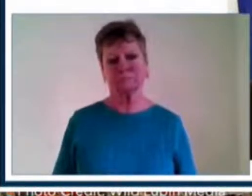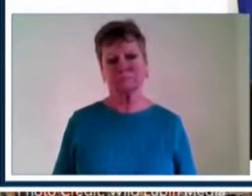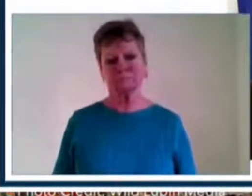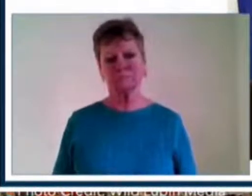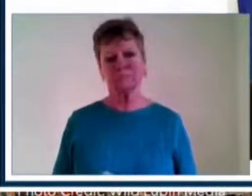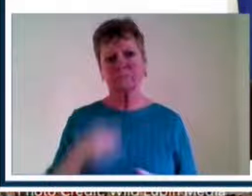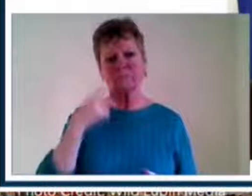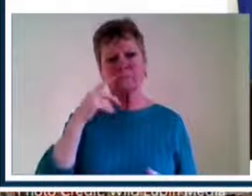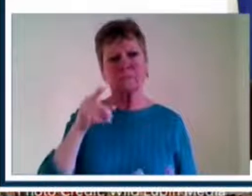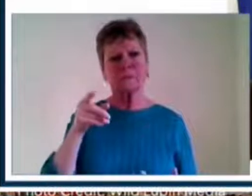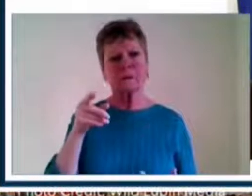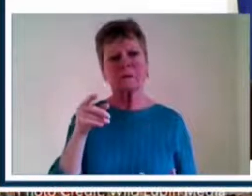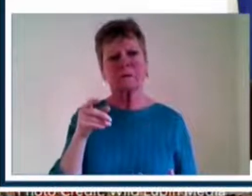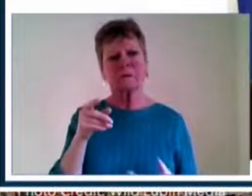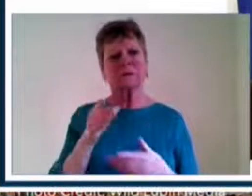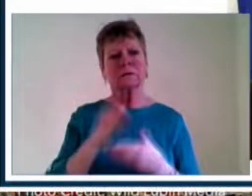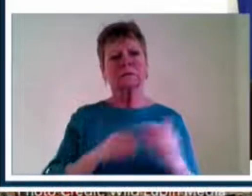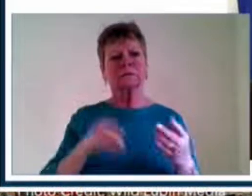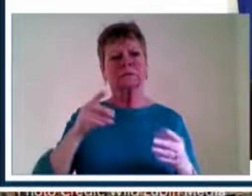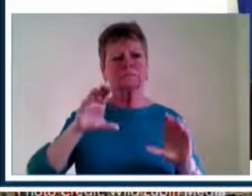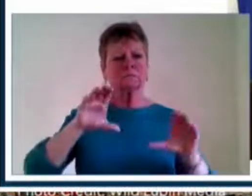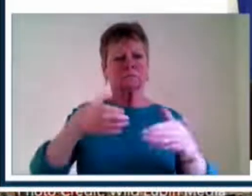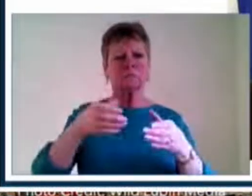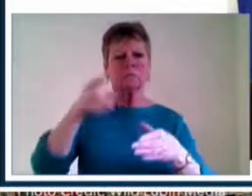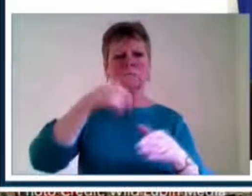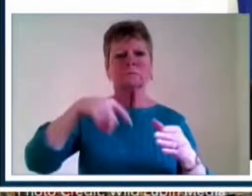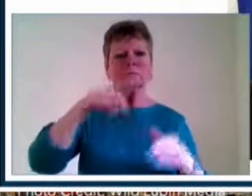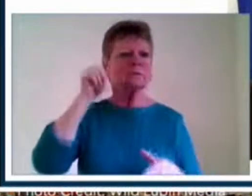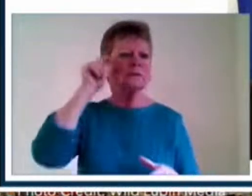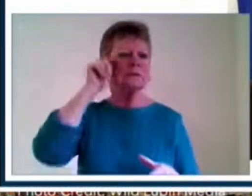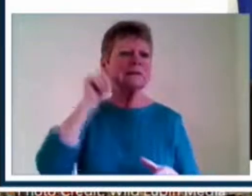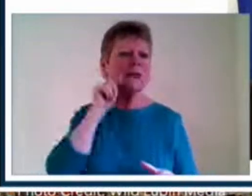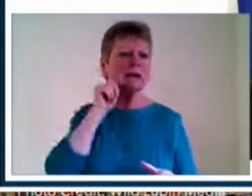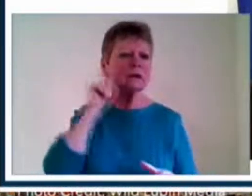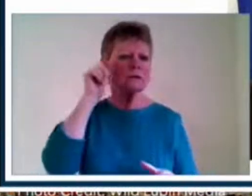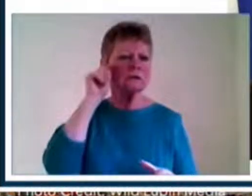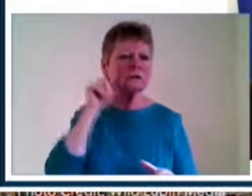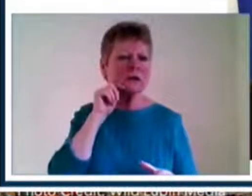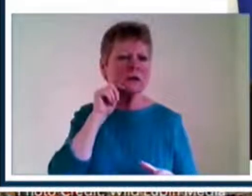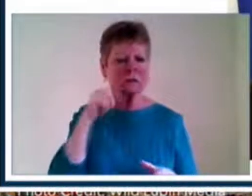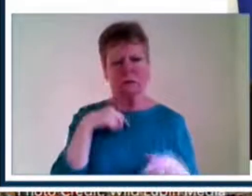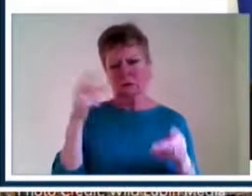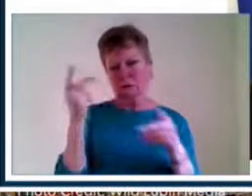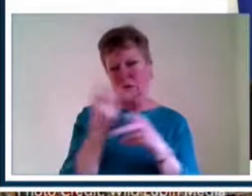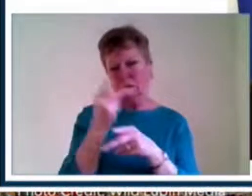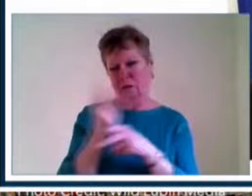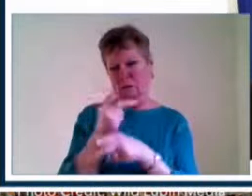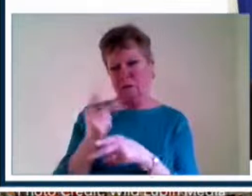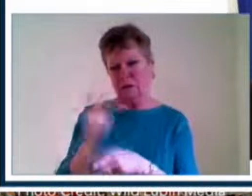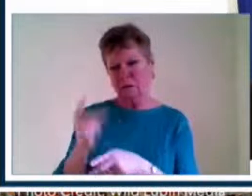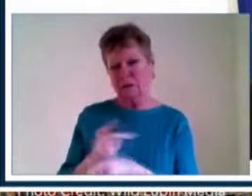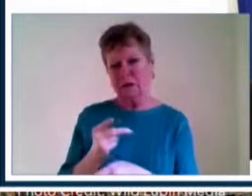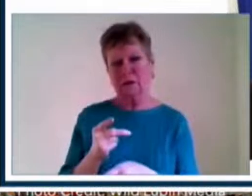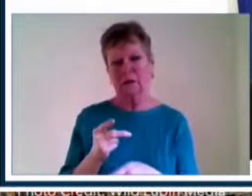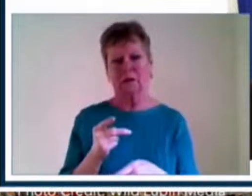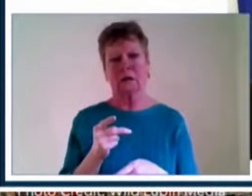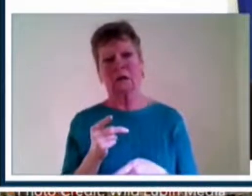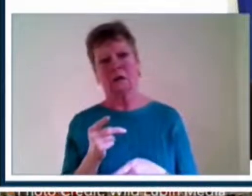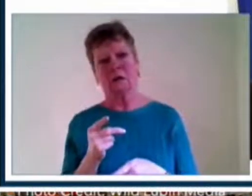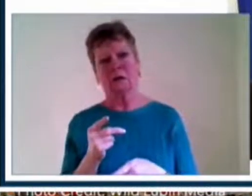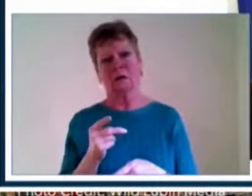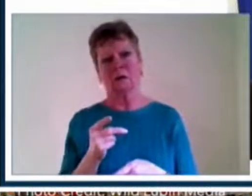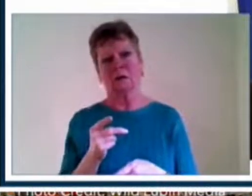the 12 to 17 age group. By my math, at least the very earliest of them would have been